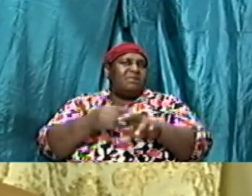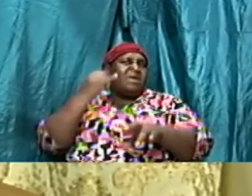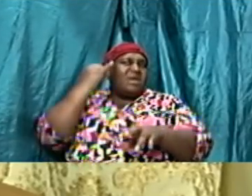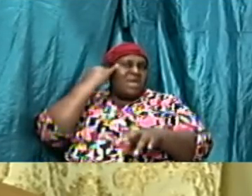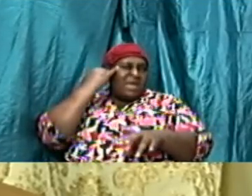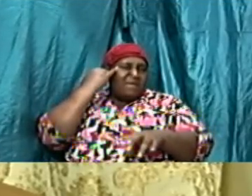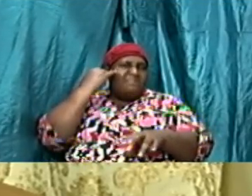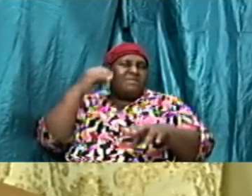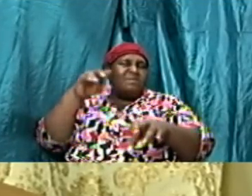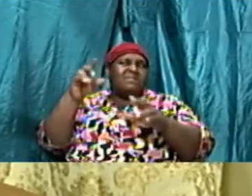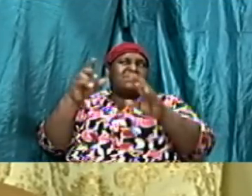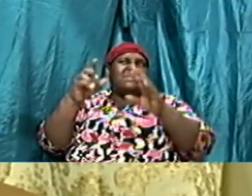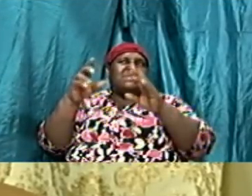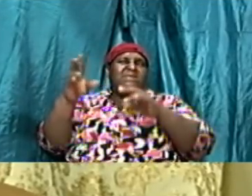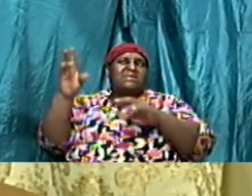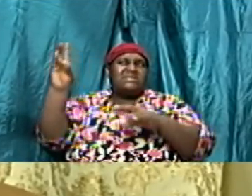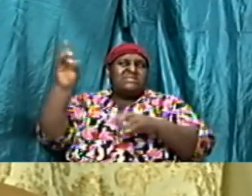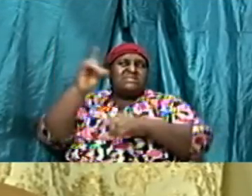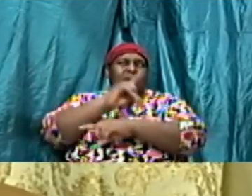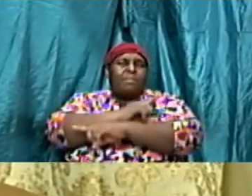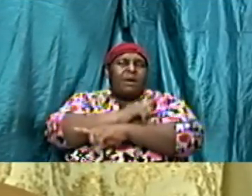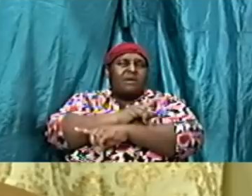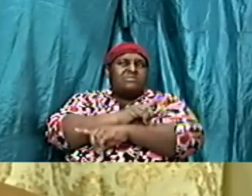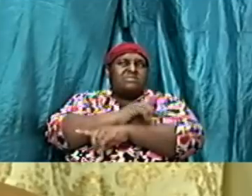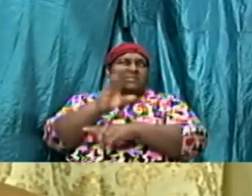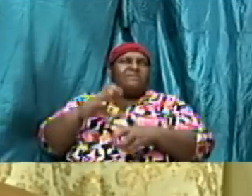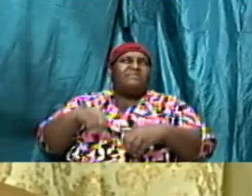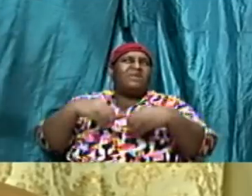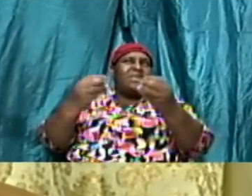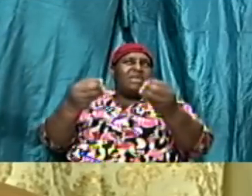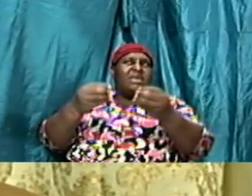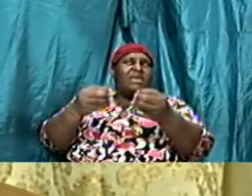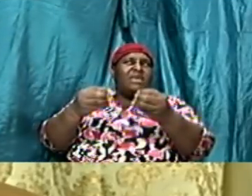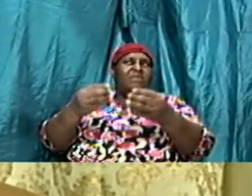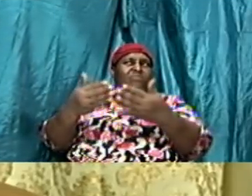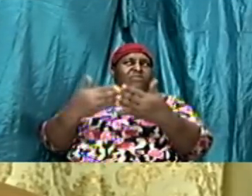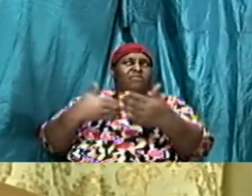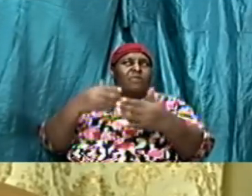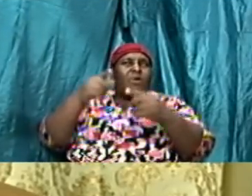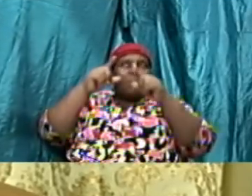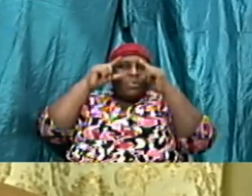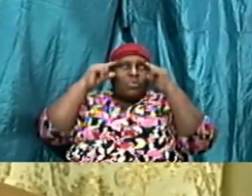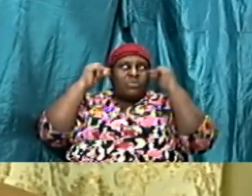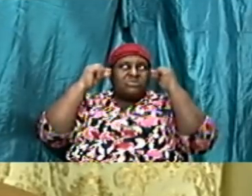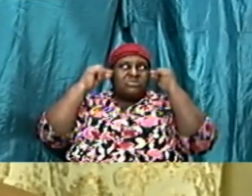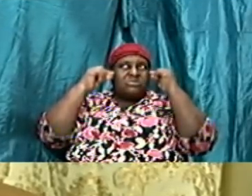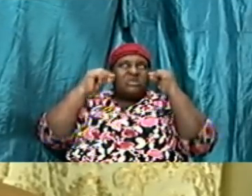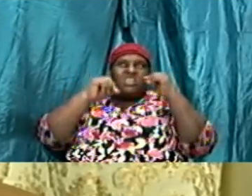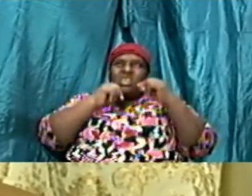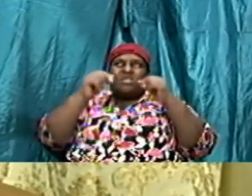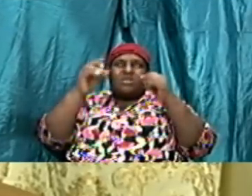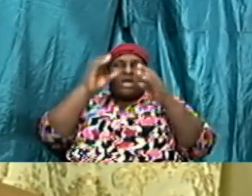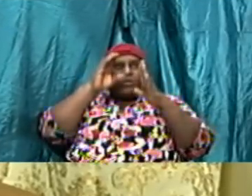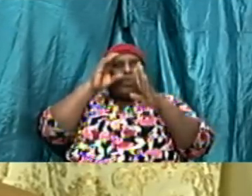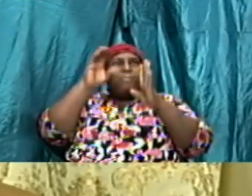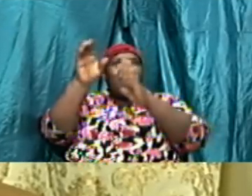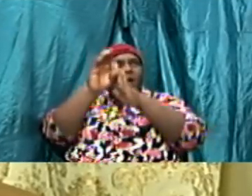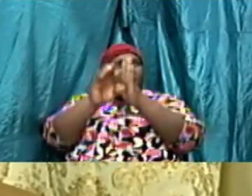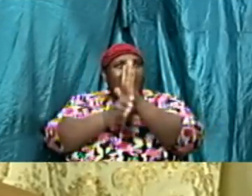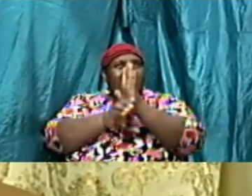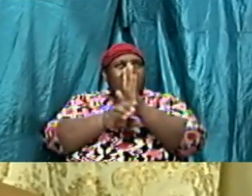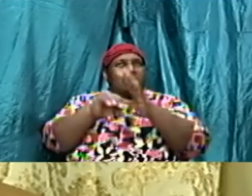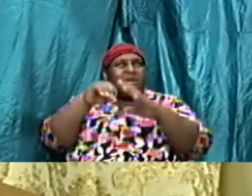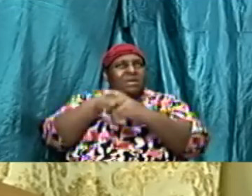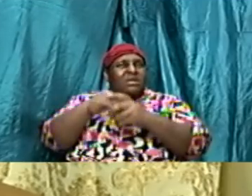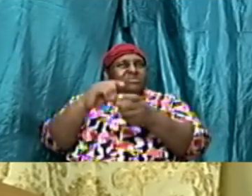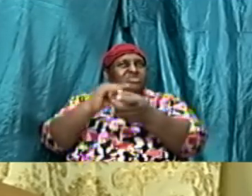before Moses, and it was not commanded in the book of Genesis, then when did this Sabbath observation